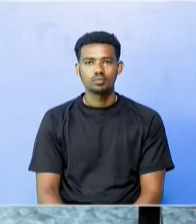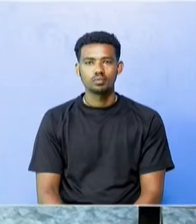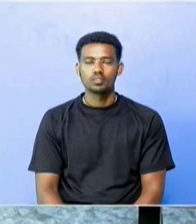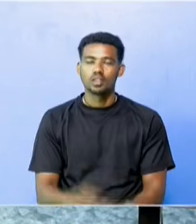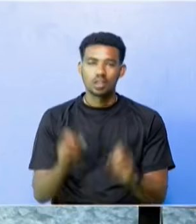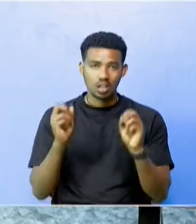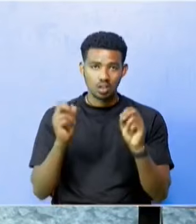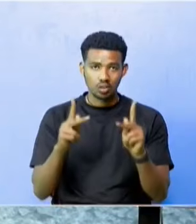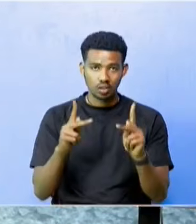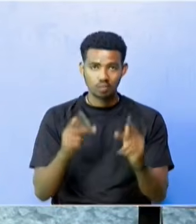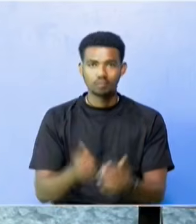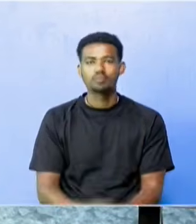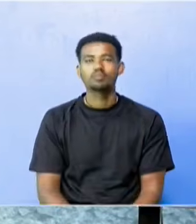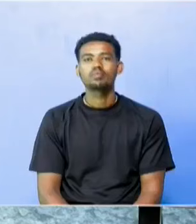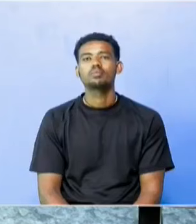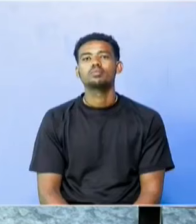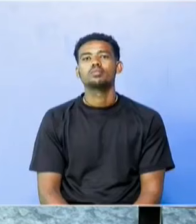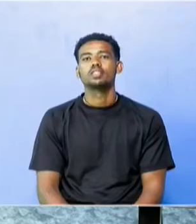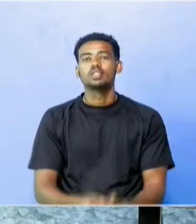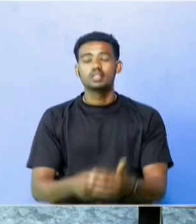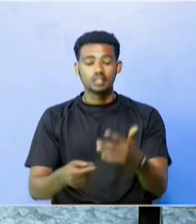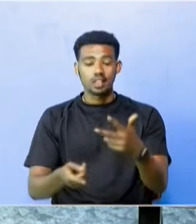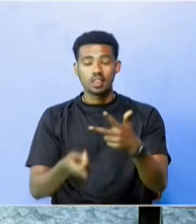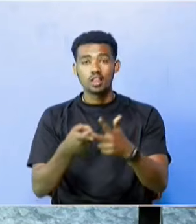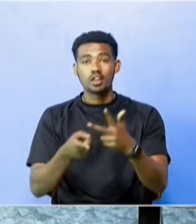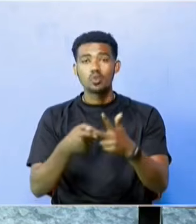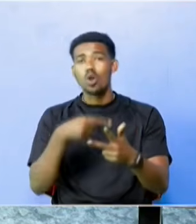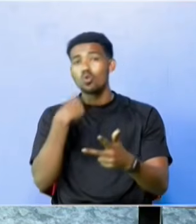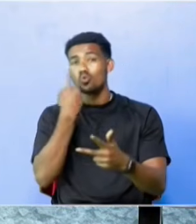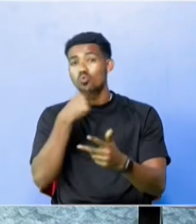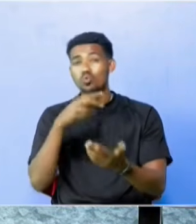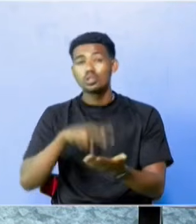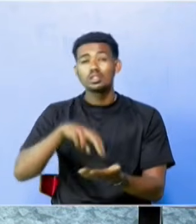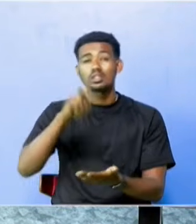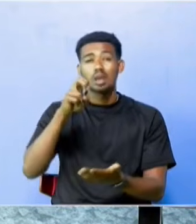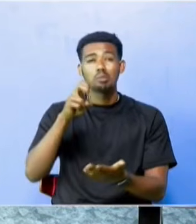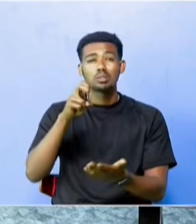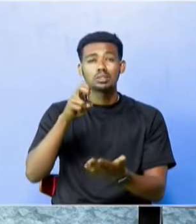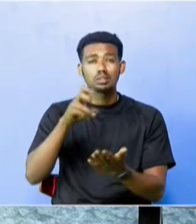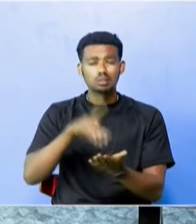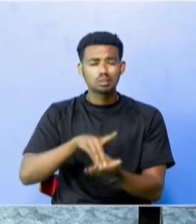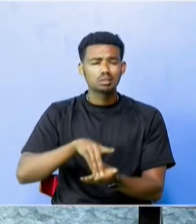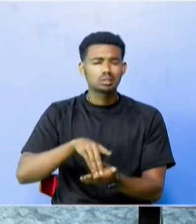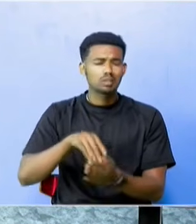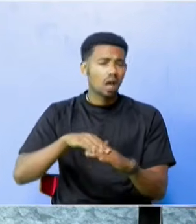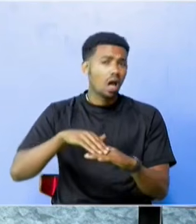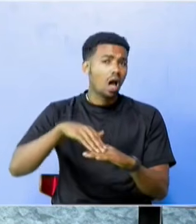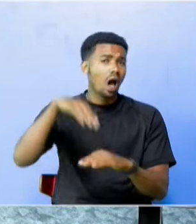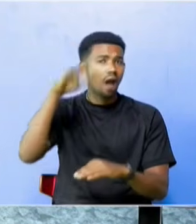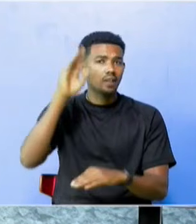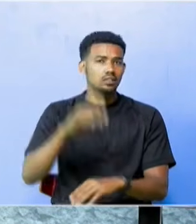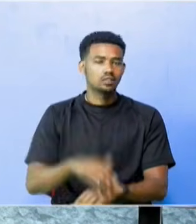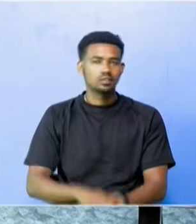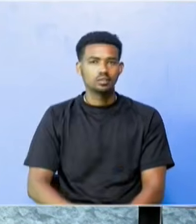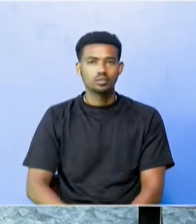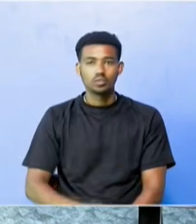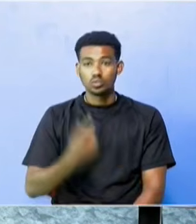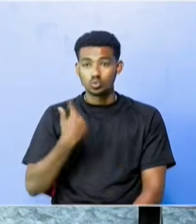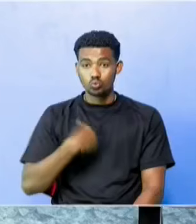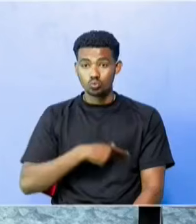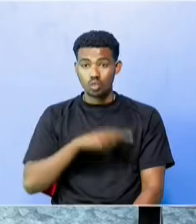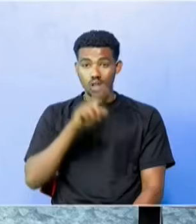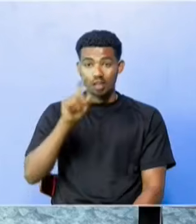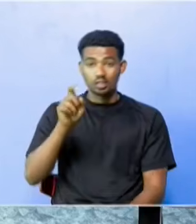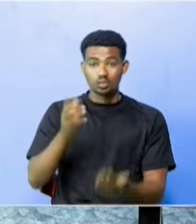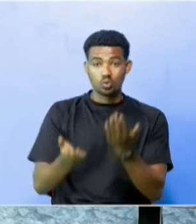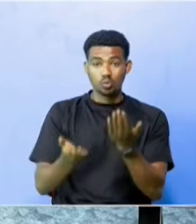Okay. The third one, who jumps the highest? Who jumps the highest? Now we are asked to